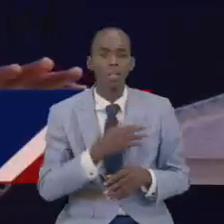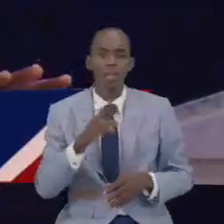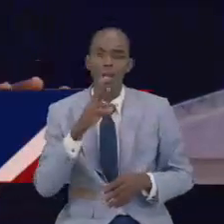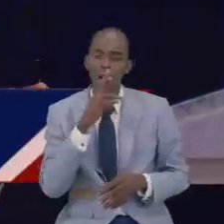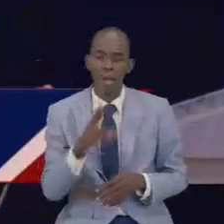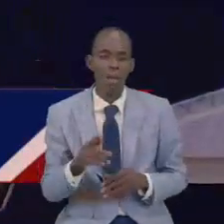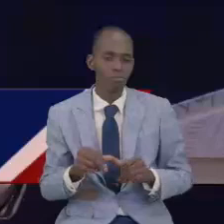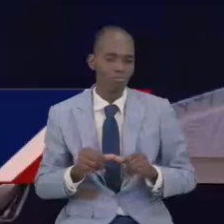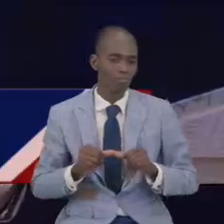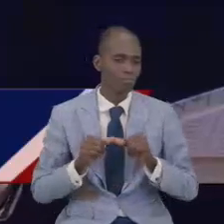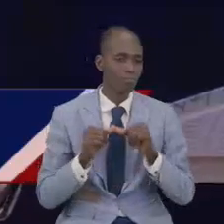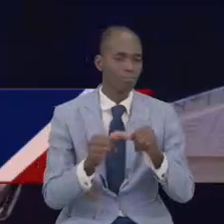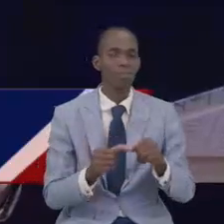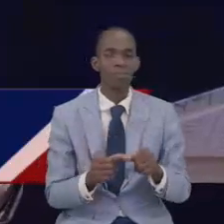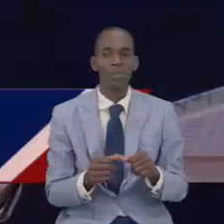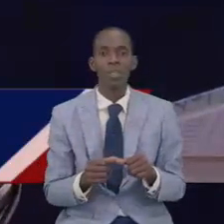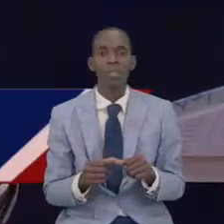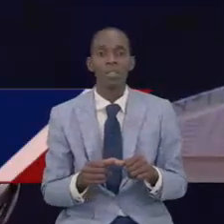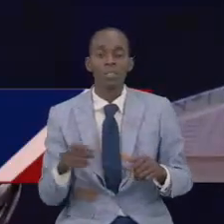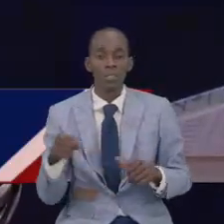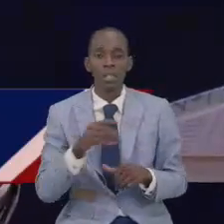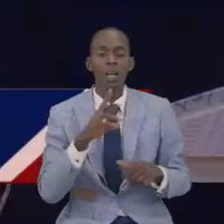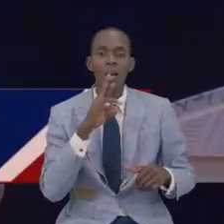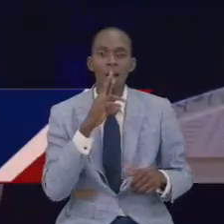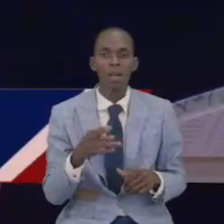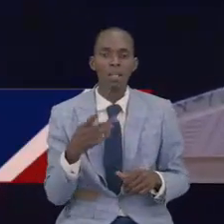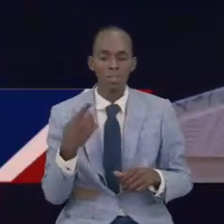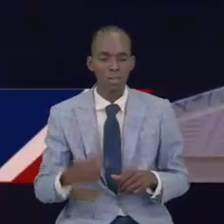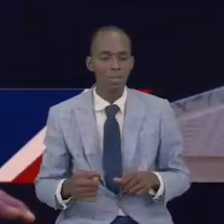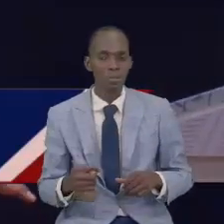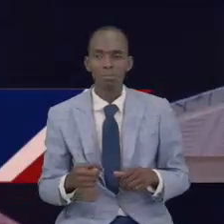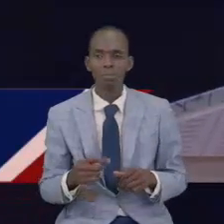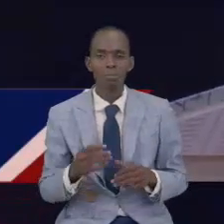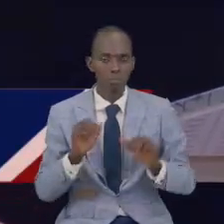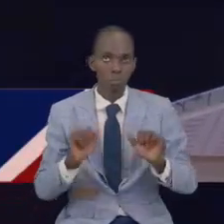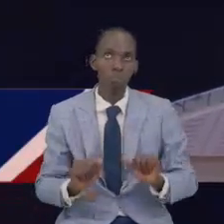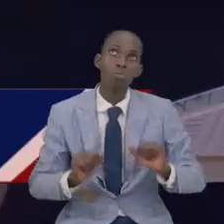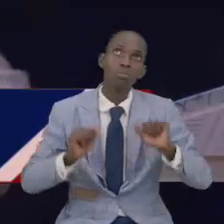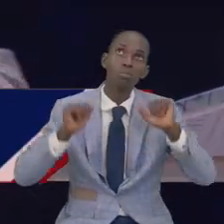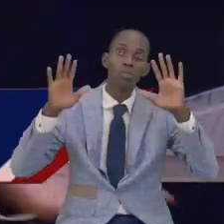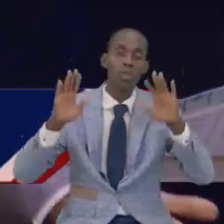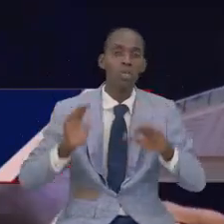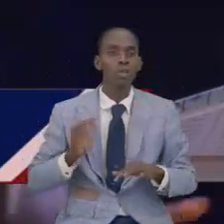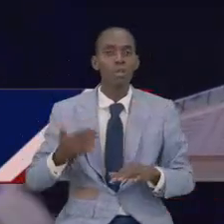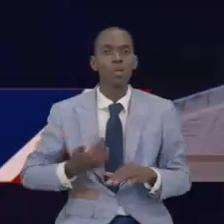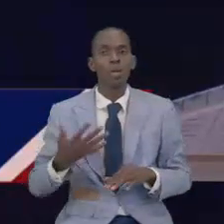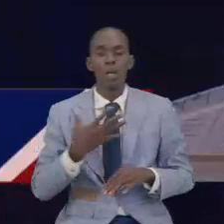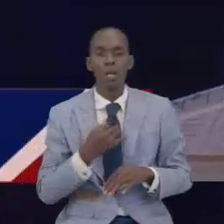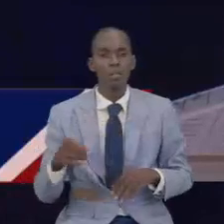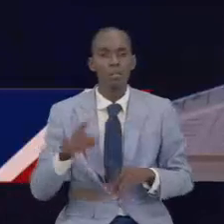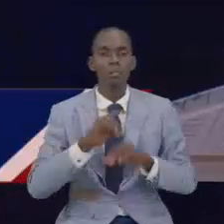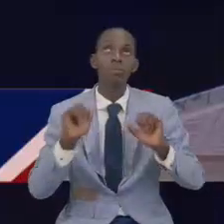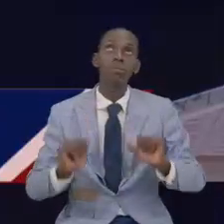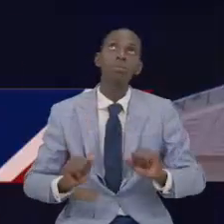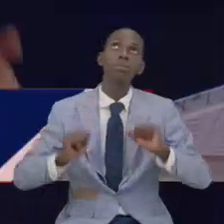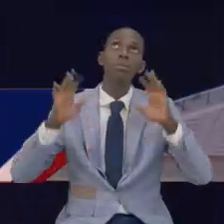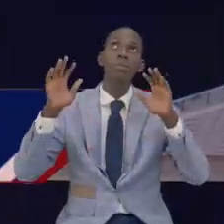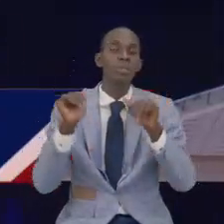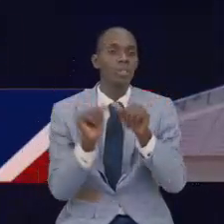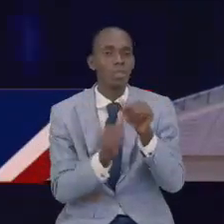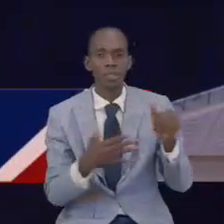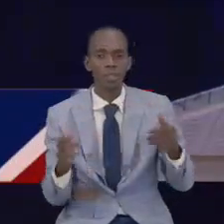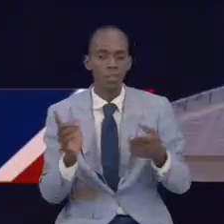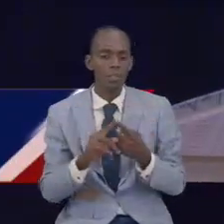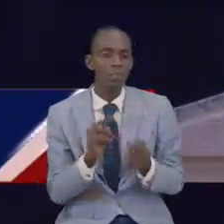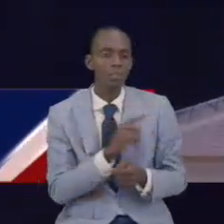are steadfast souls. Sincere souls are submissive souls, and they surrender everything to the